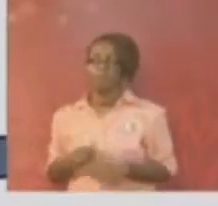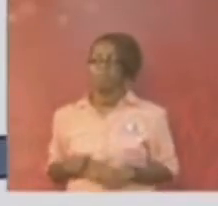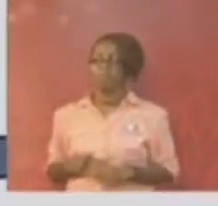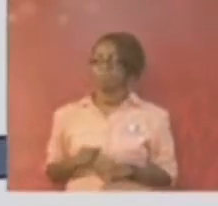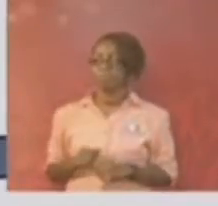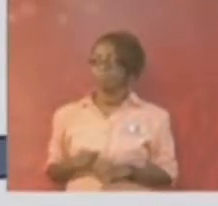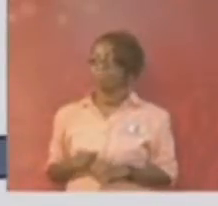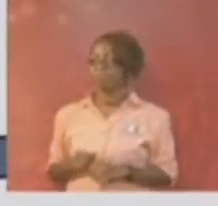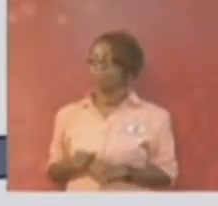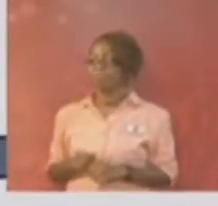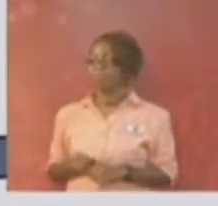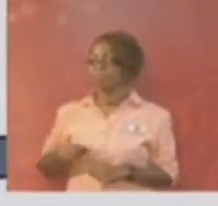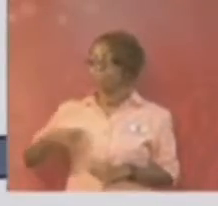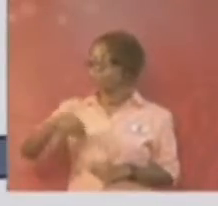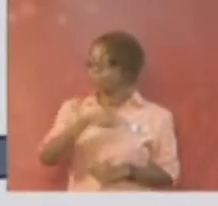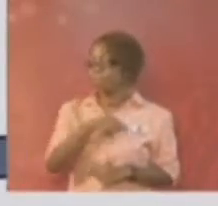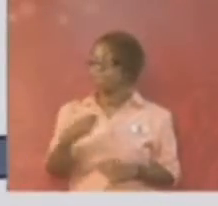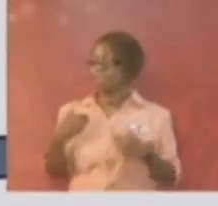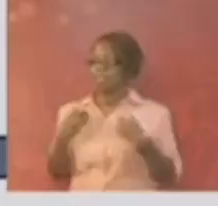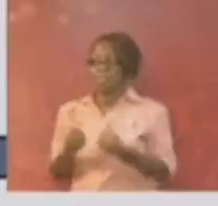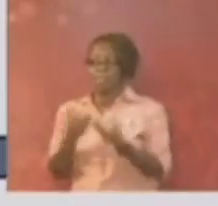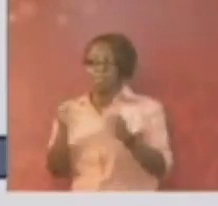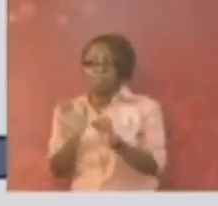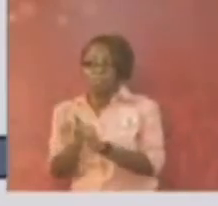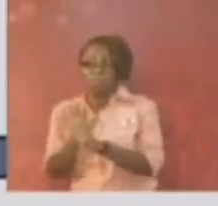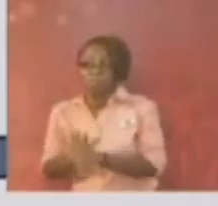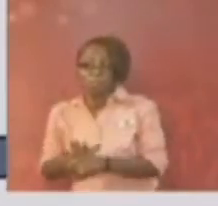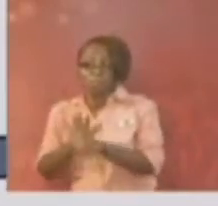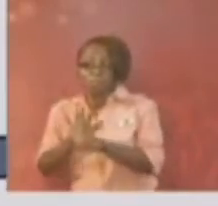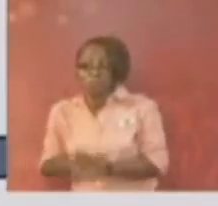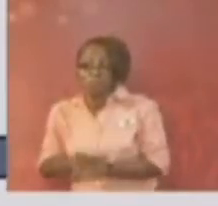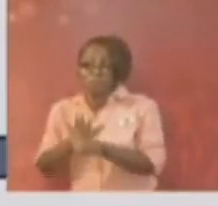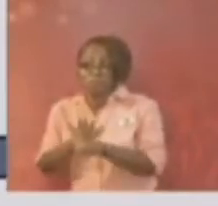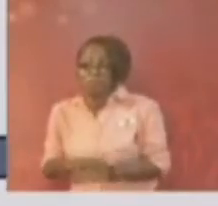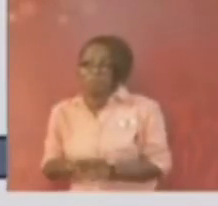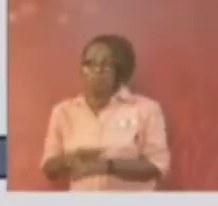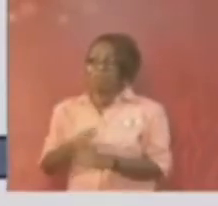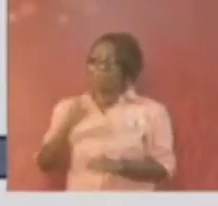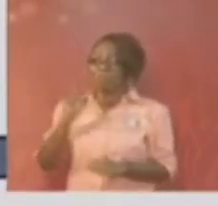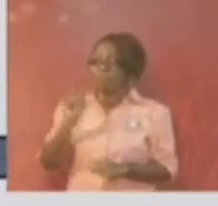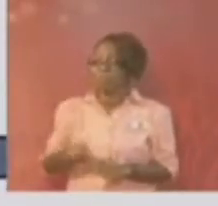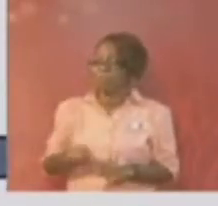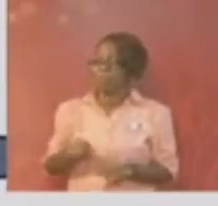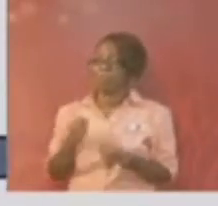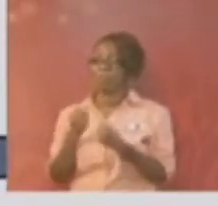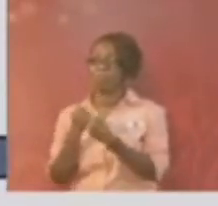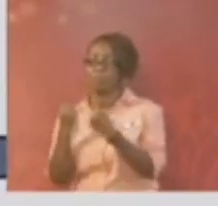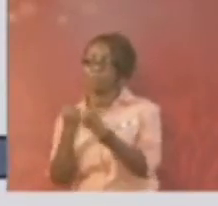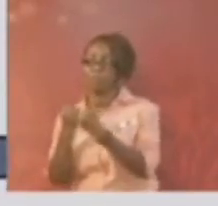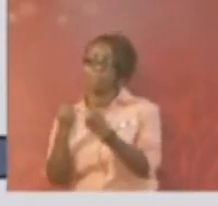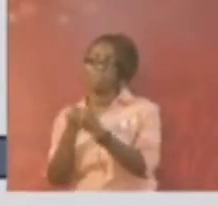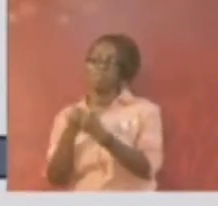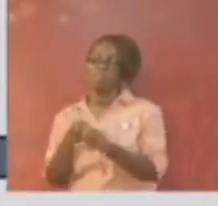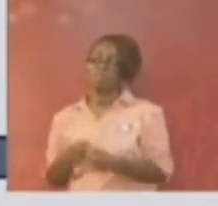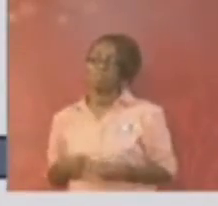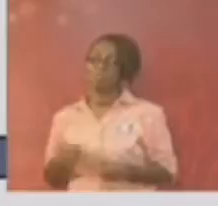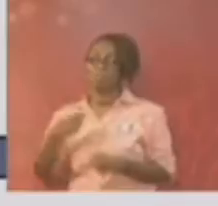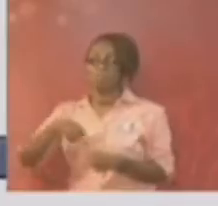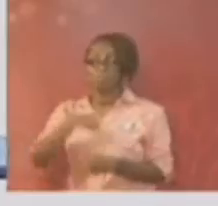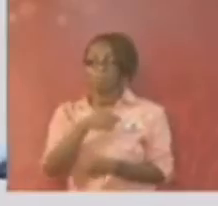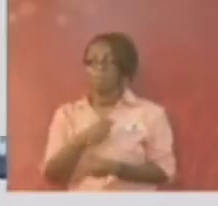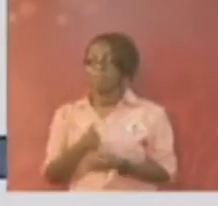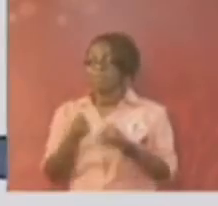of pressure, and therefore they too have to be supported. And we've also developed a system that can